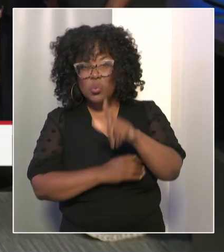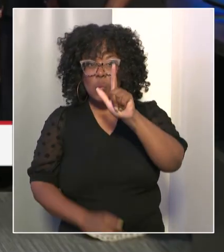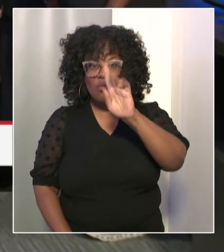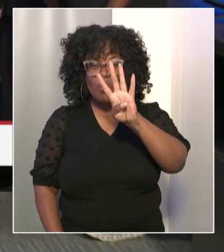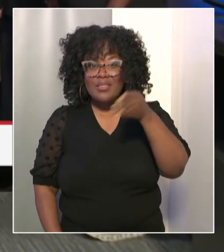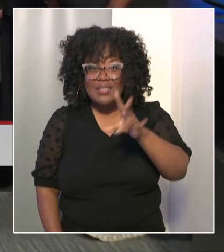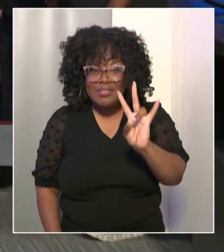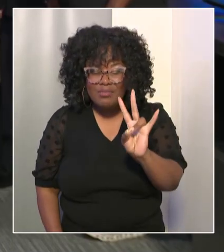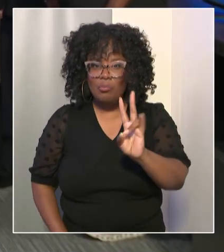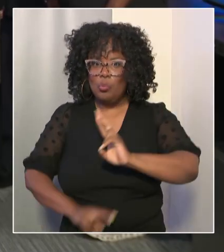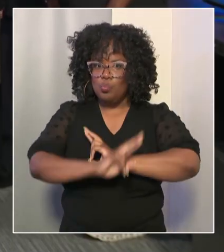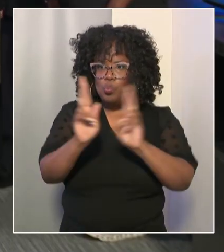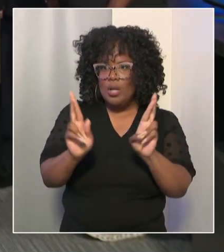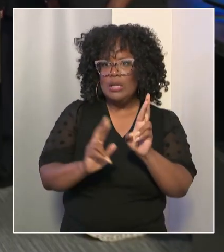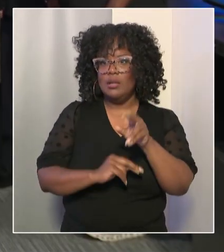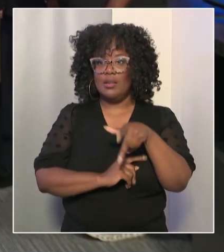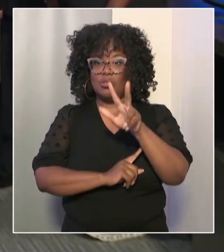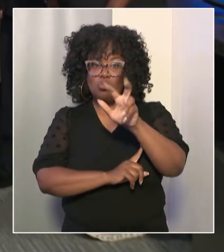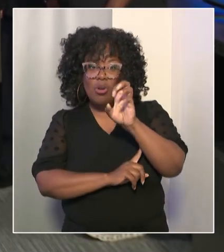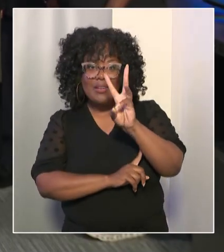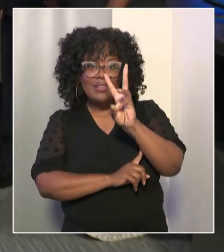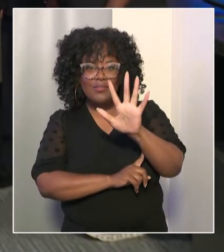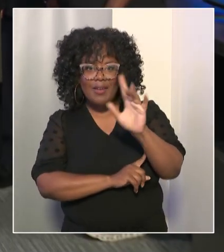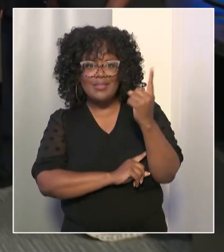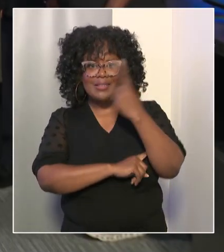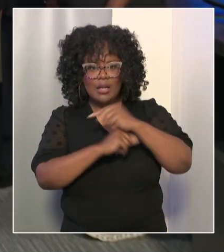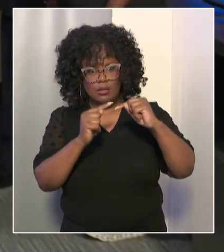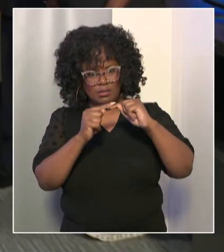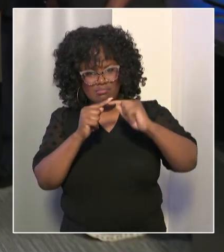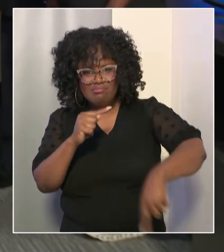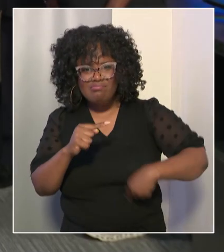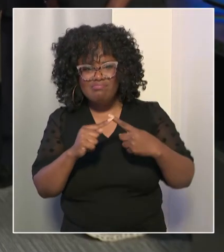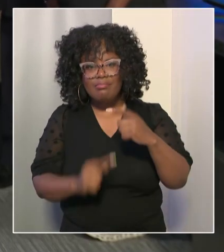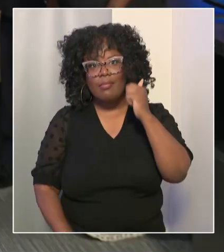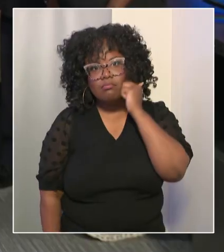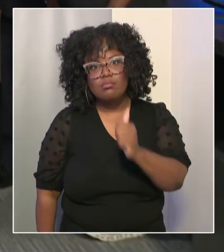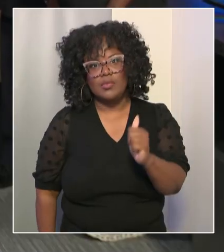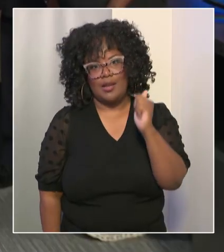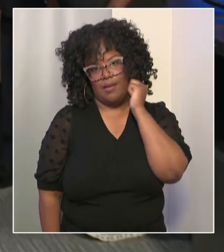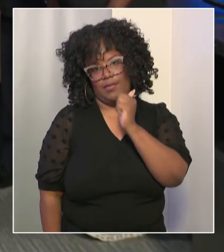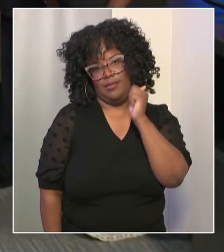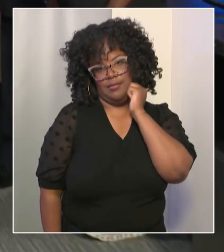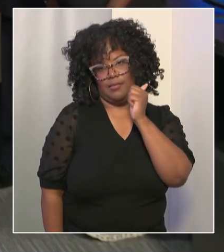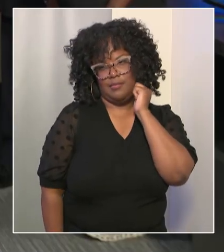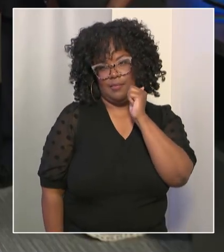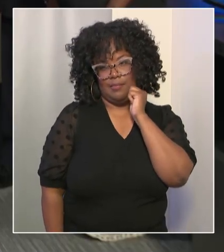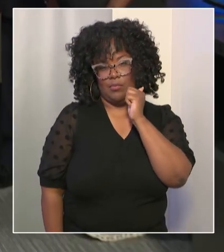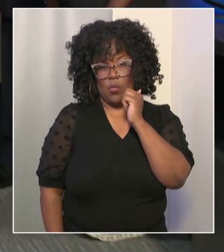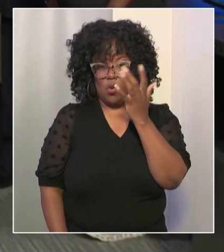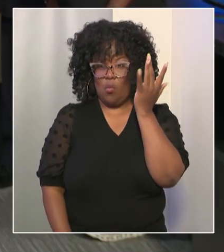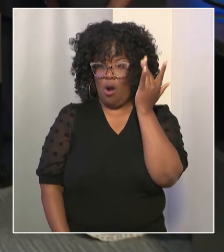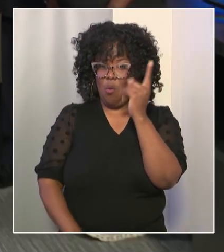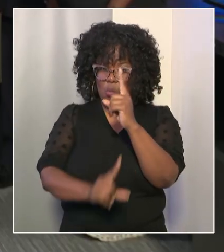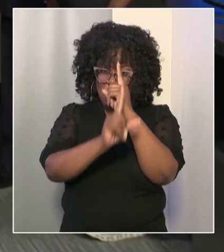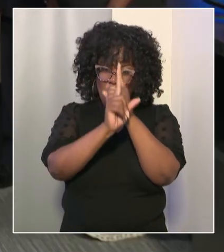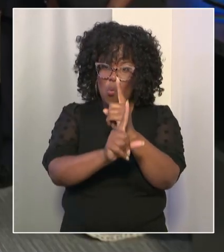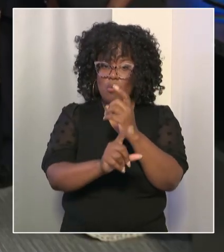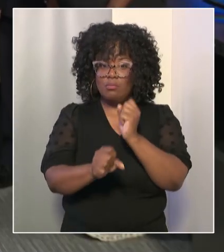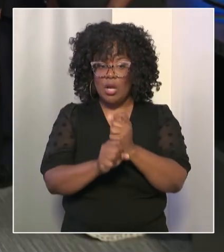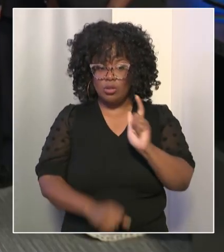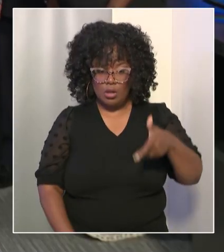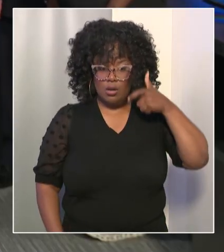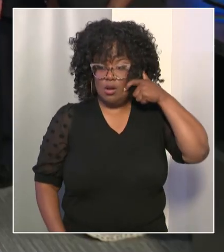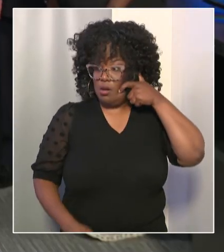week, 365 days a year. They're committed to fulfilling the mission of the agency to provide accurate, professional, and expedited service to